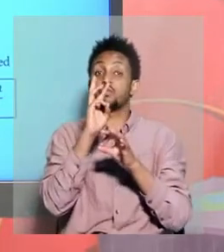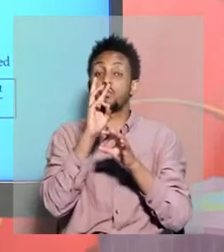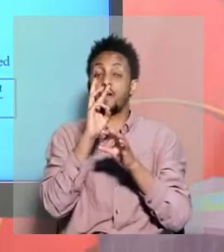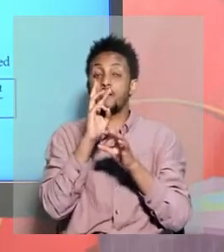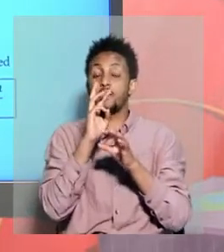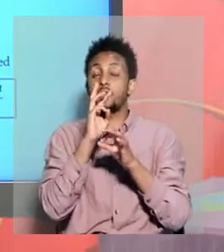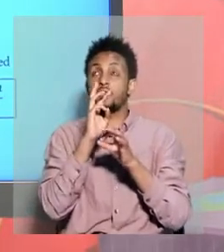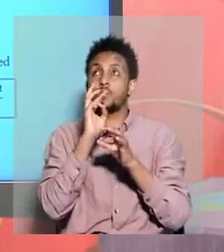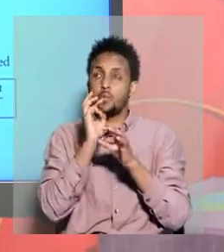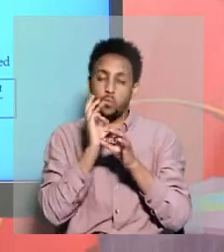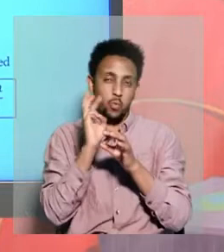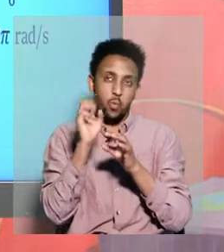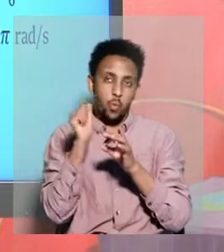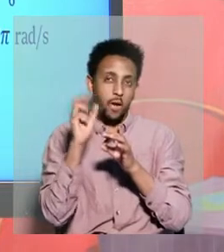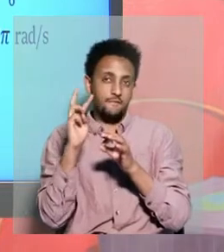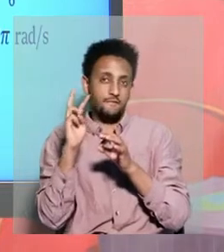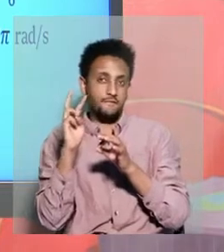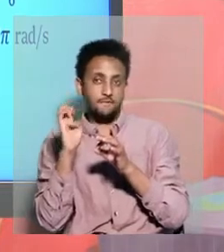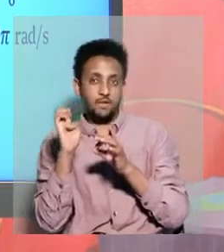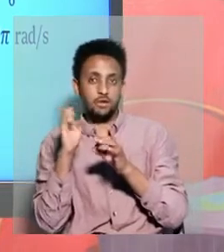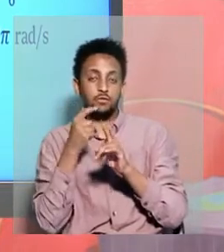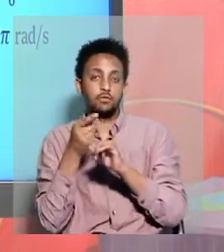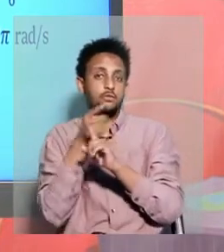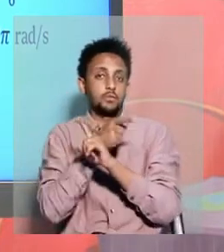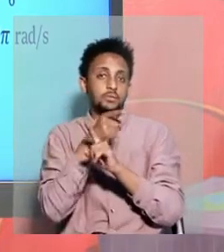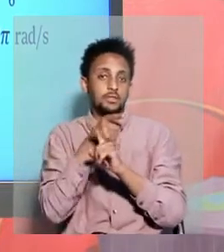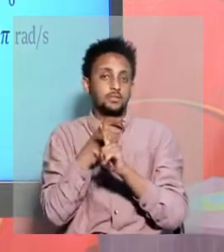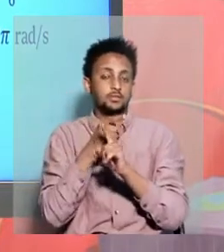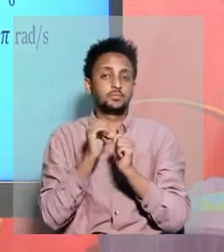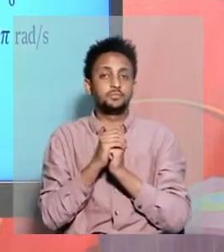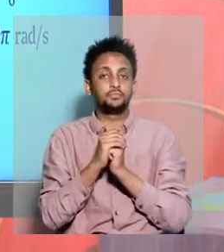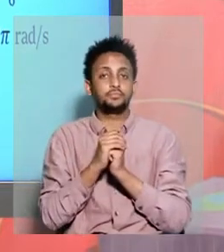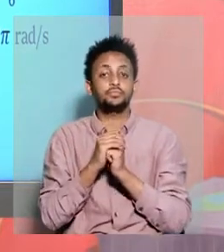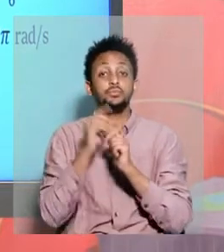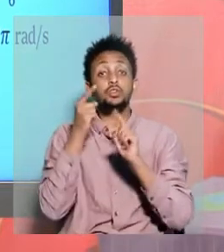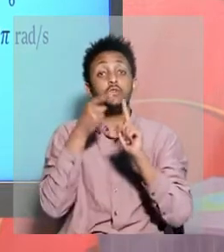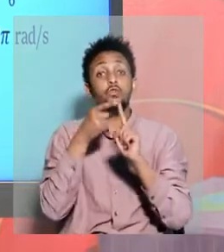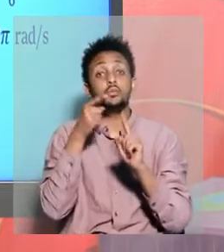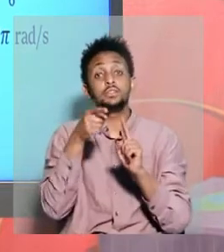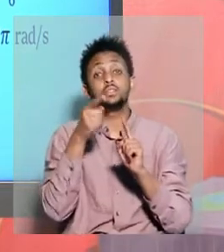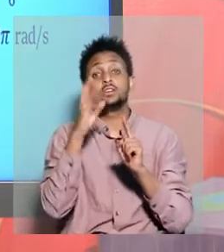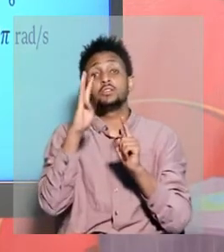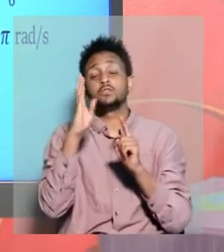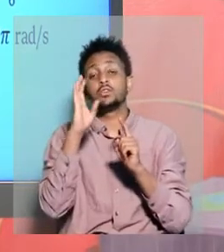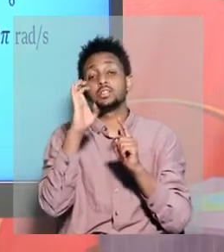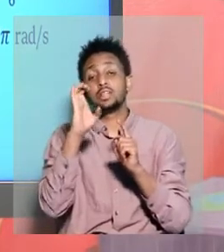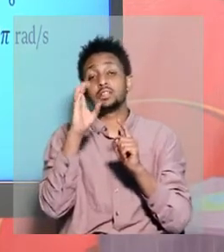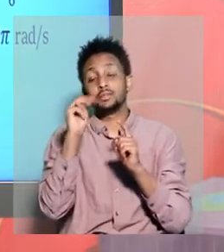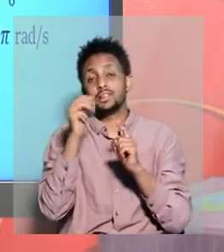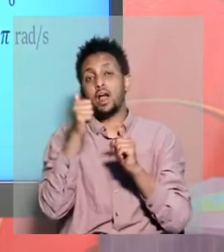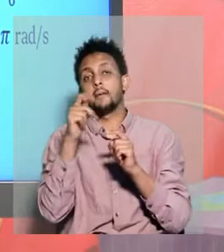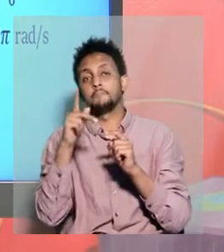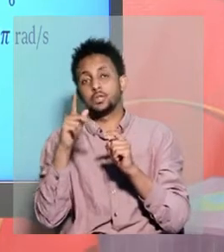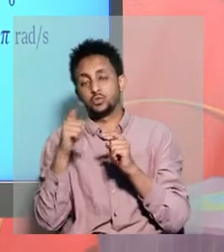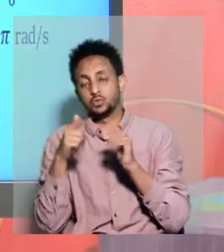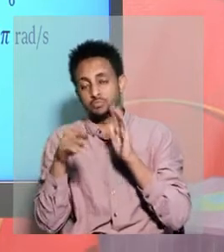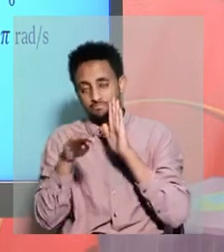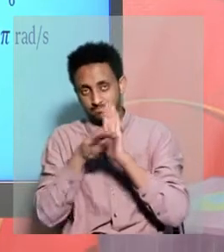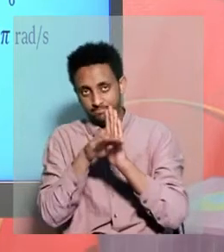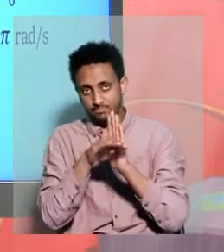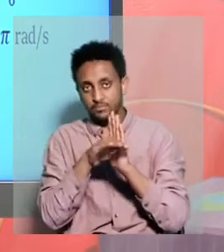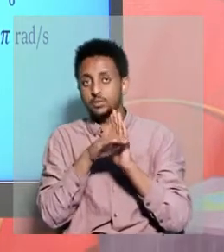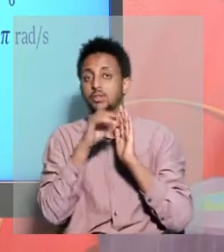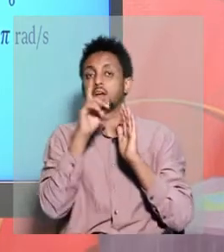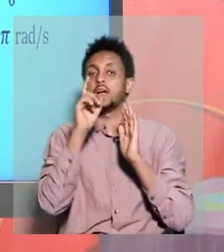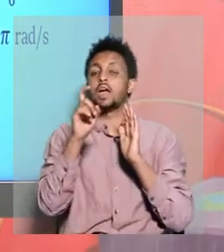is expressed like this. So from this, 4 centimeter represents the amplitude. Here